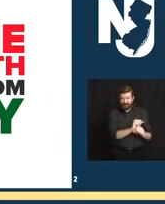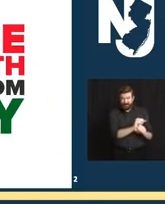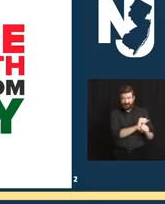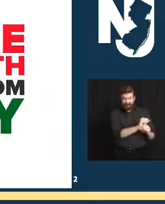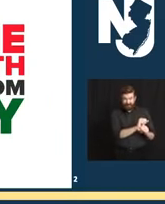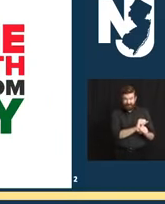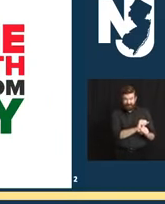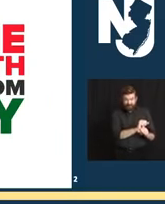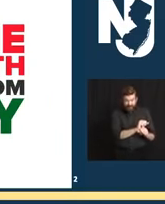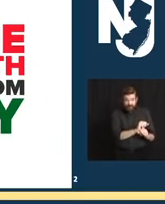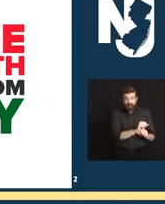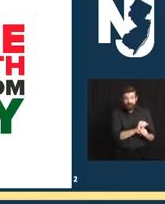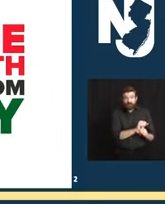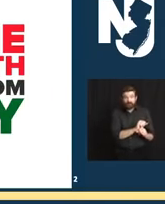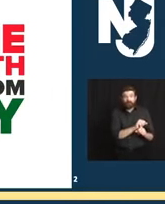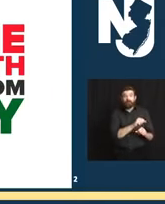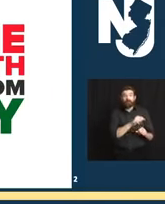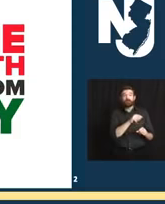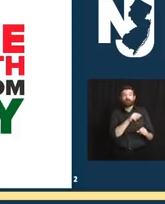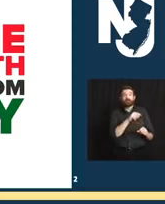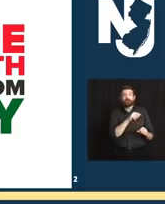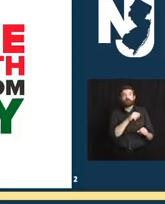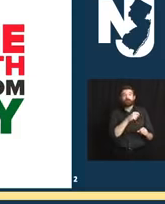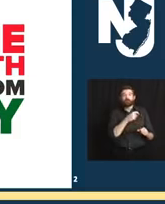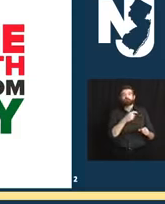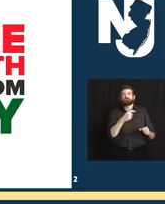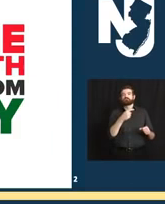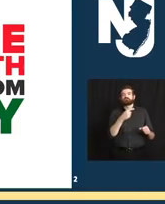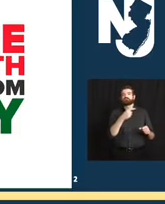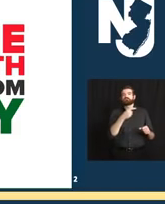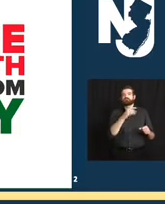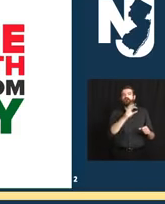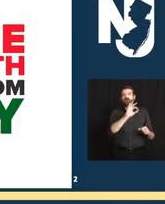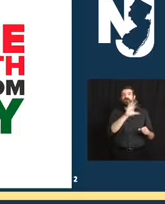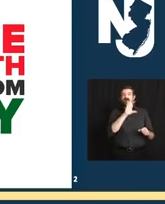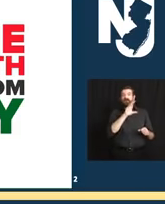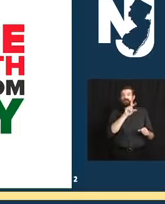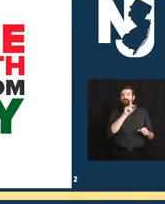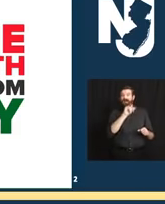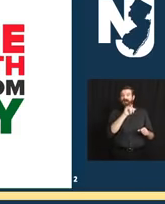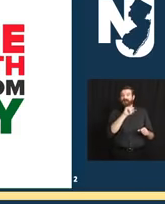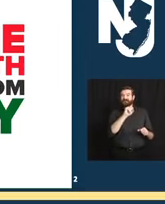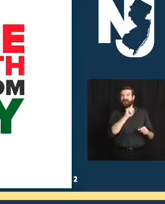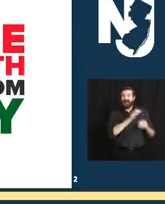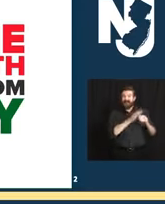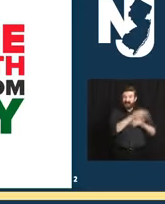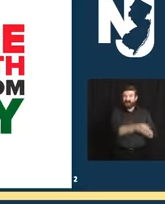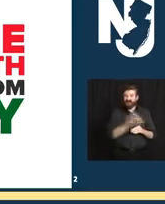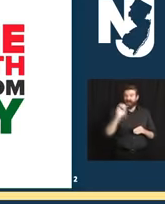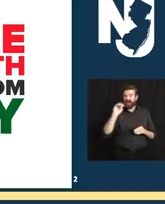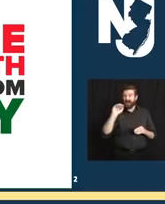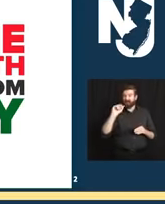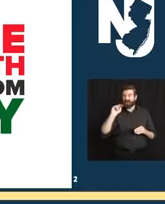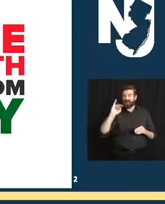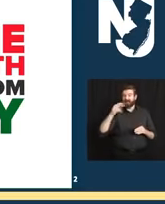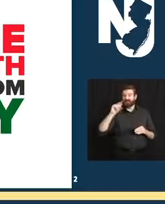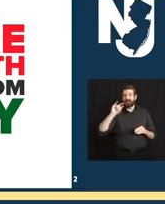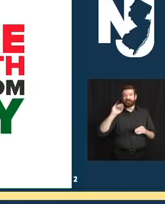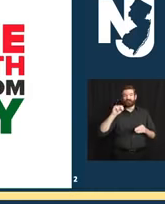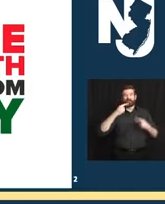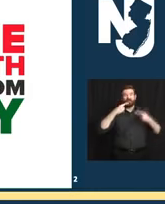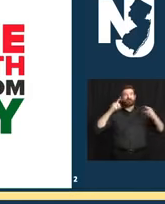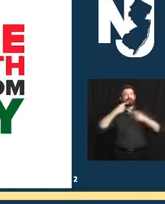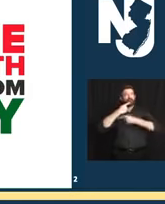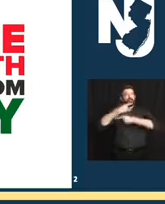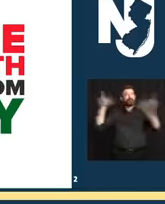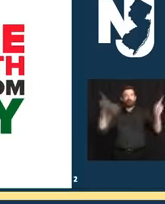free. However, this Juneteenth, I have to say, is a little different. Today, it is black voices that are telling the rest of us in